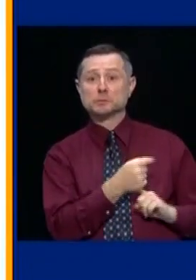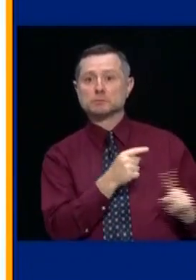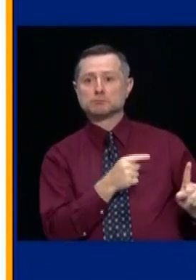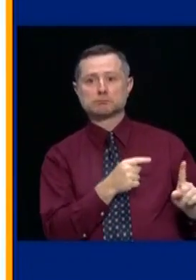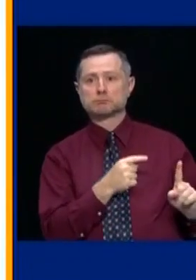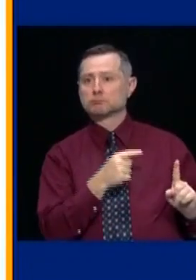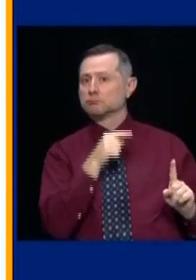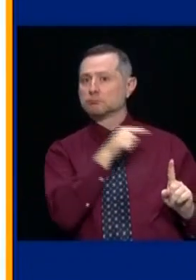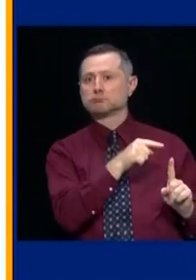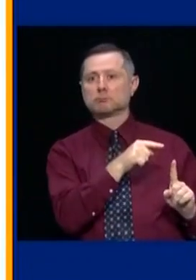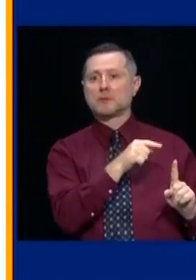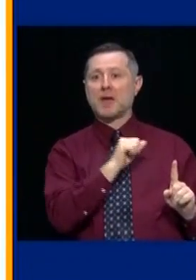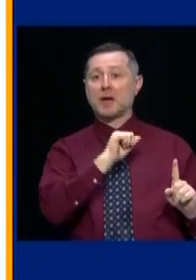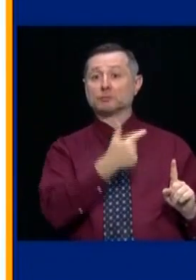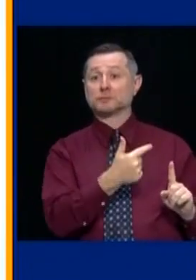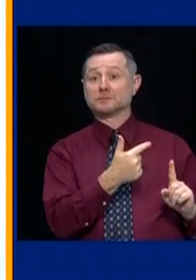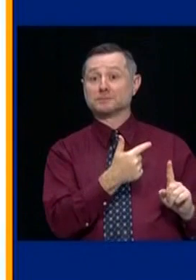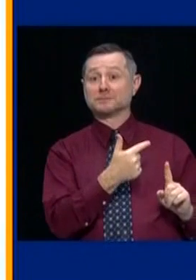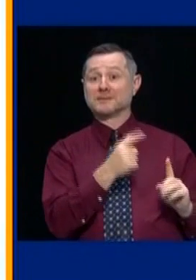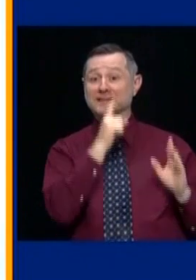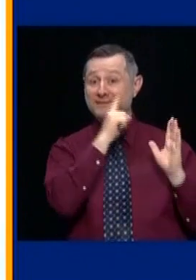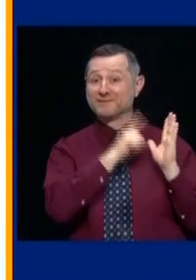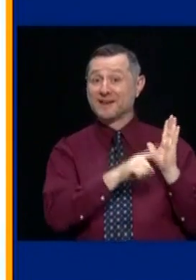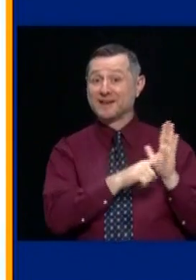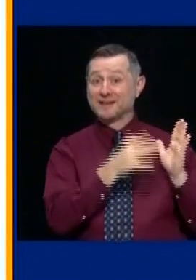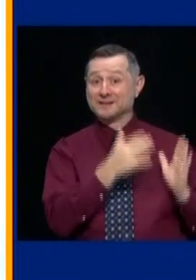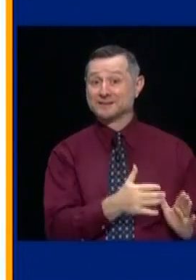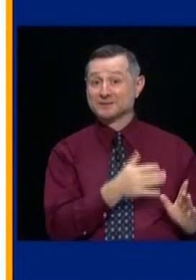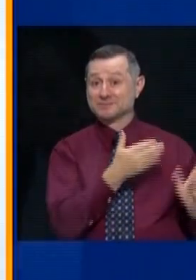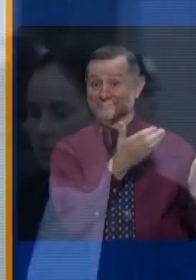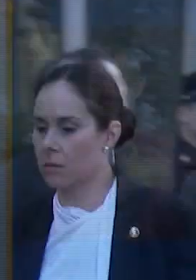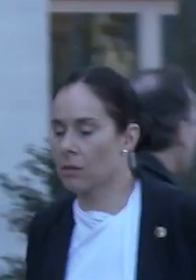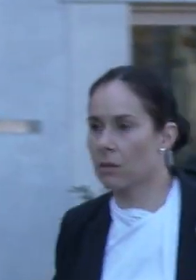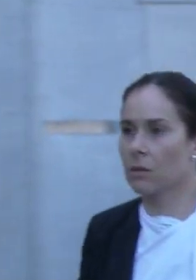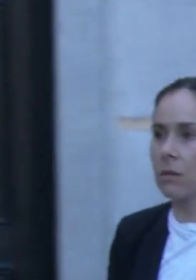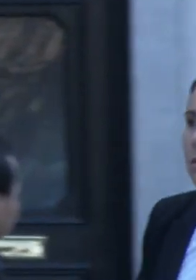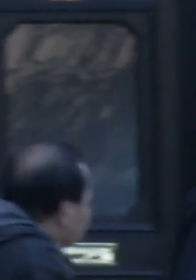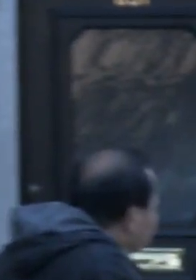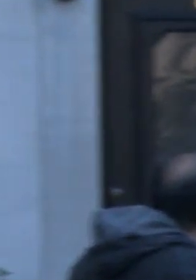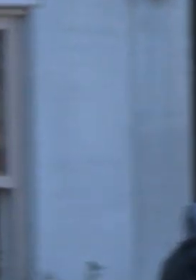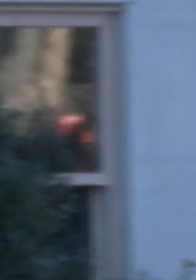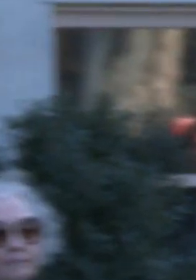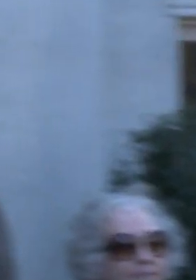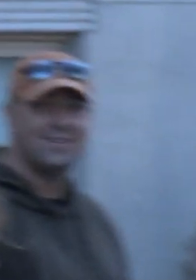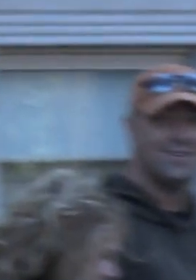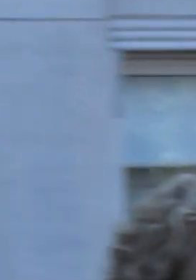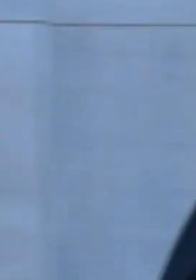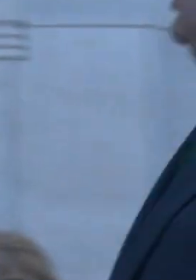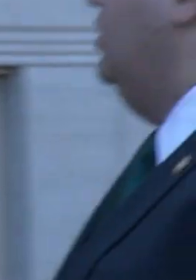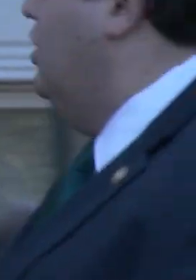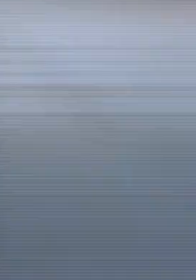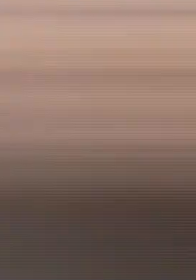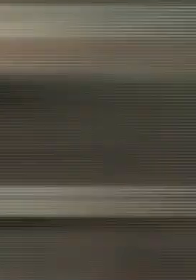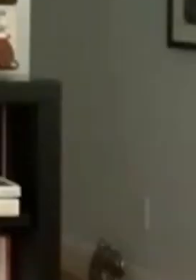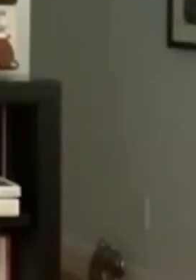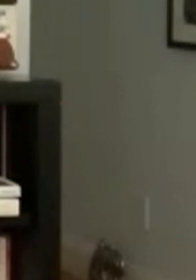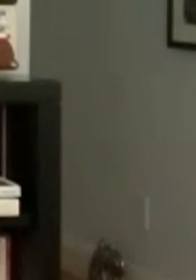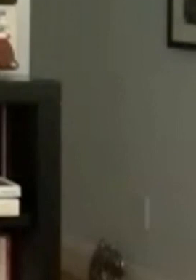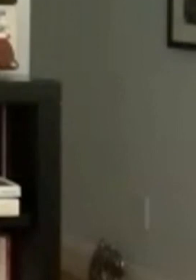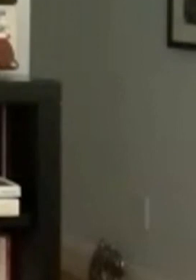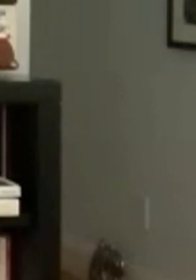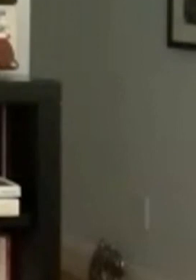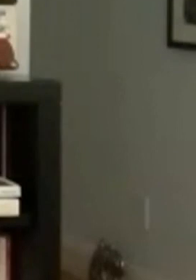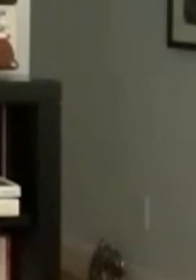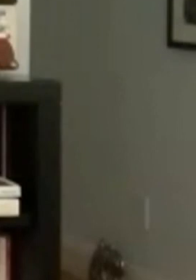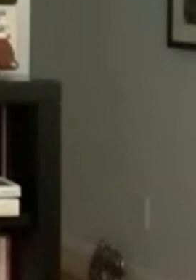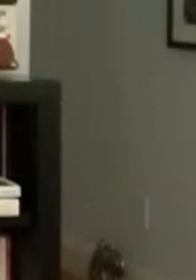finders, the investigators acted as prosecutors, judge, and jury. CBS News